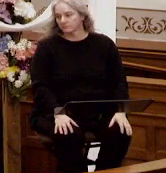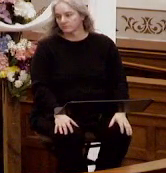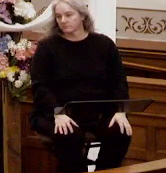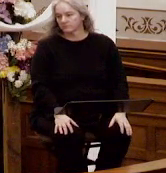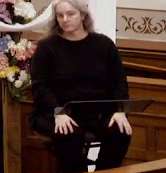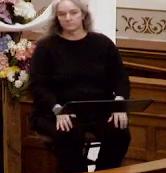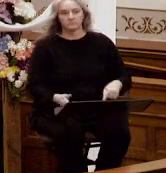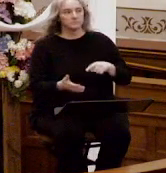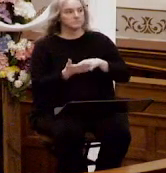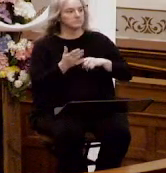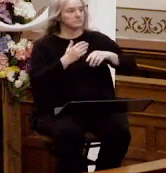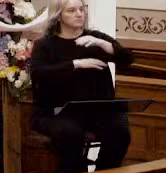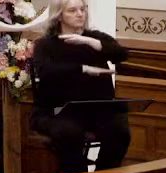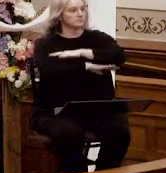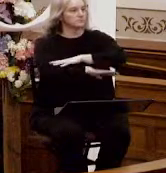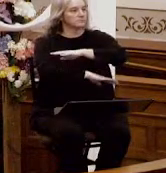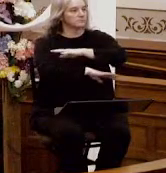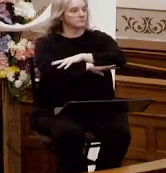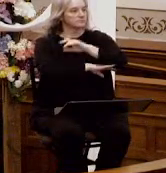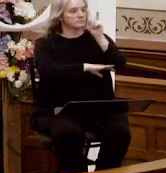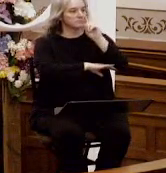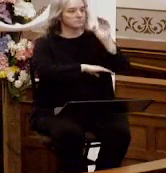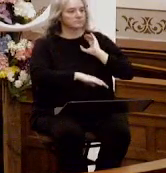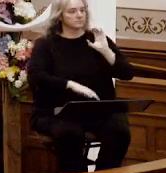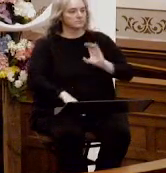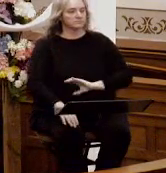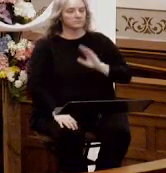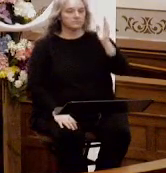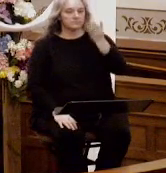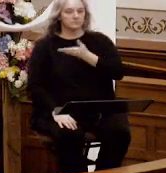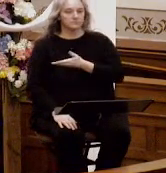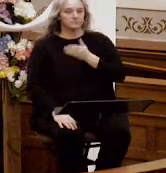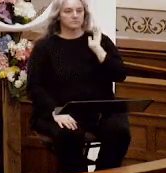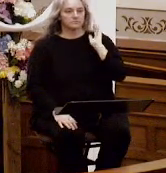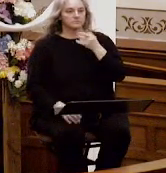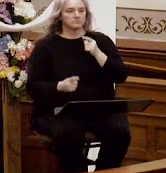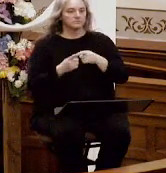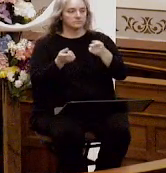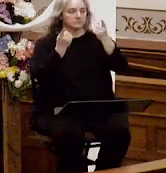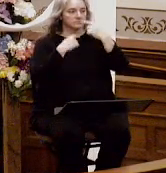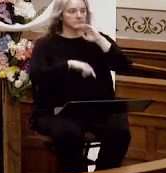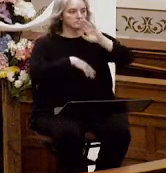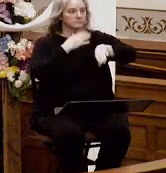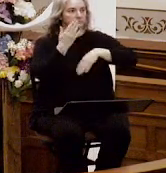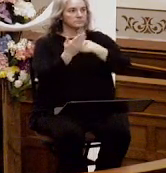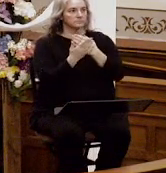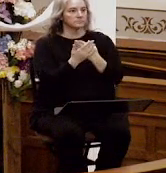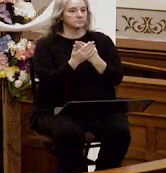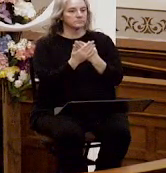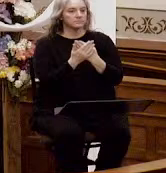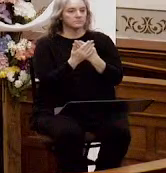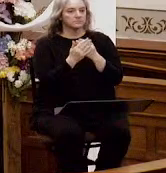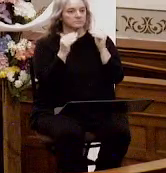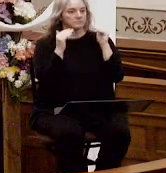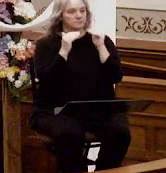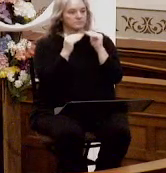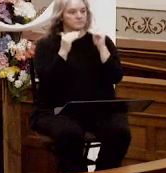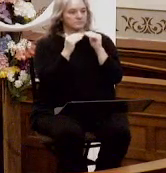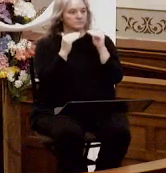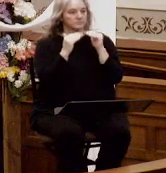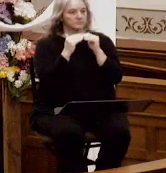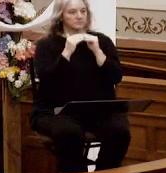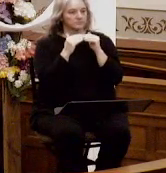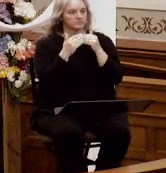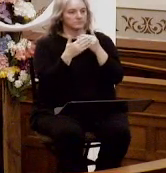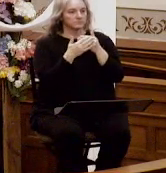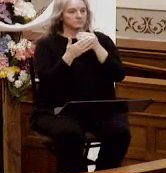This table, where Christ invites us to come all, where we're all equalized